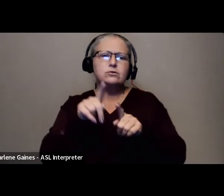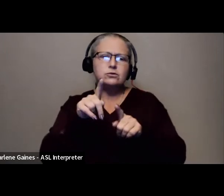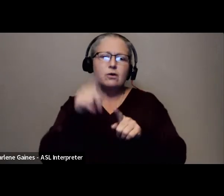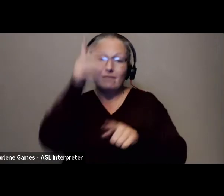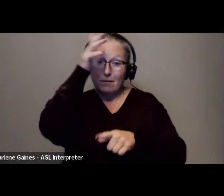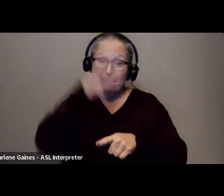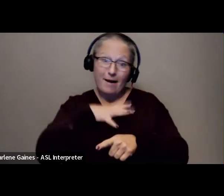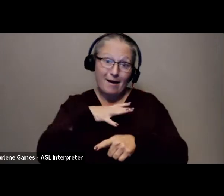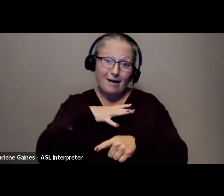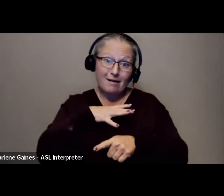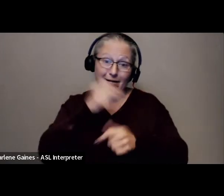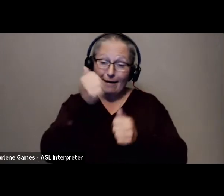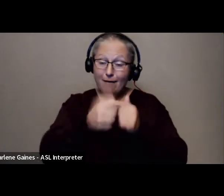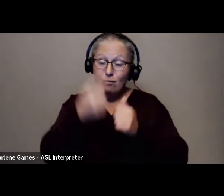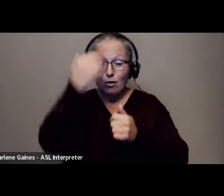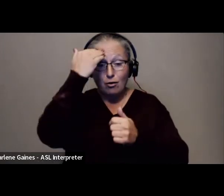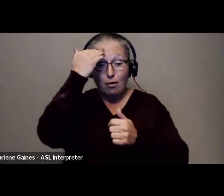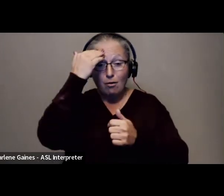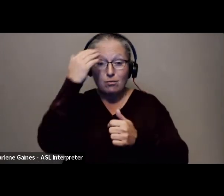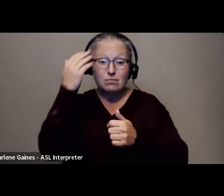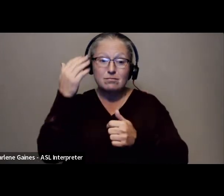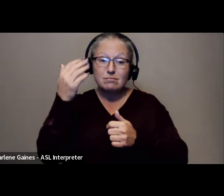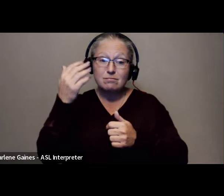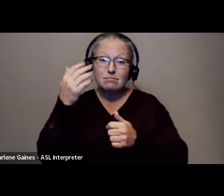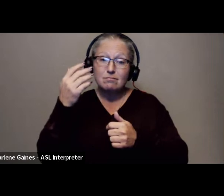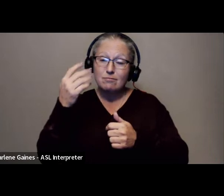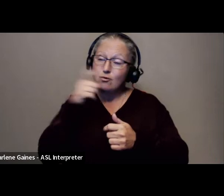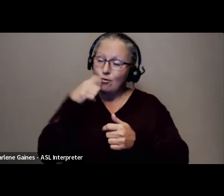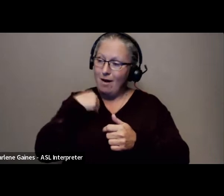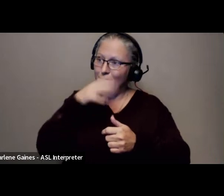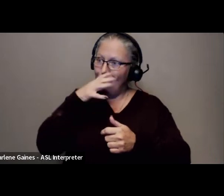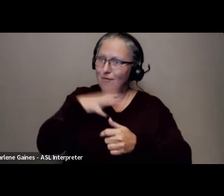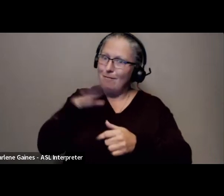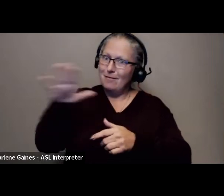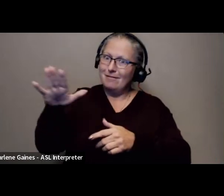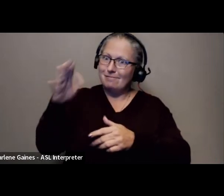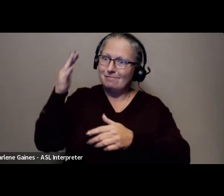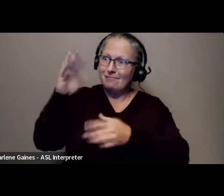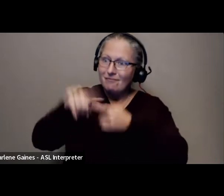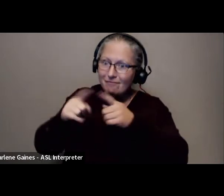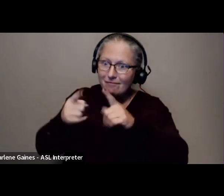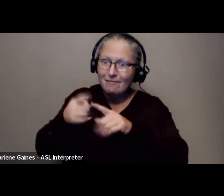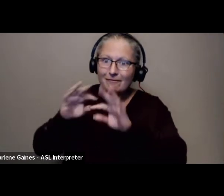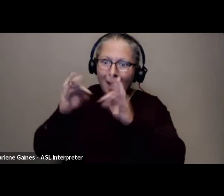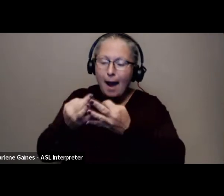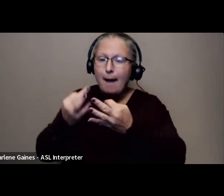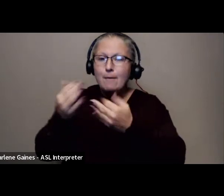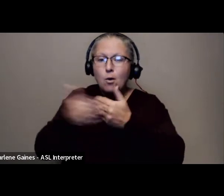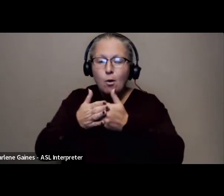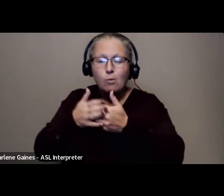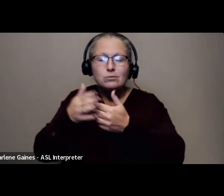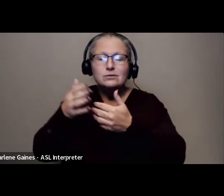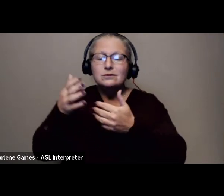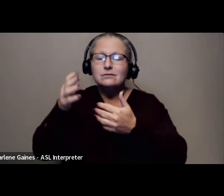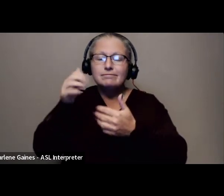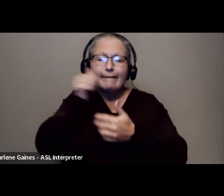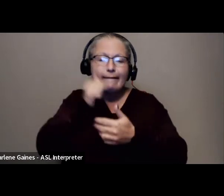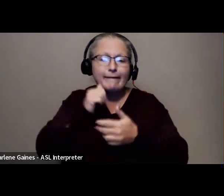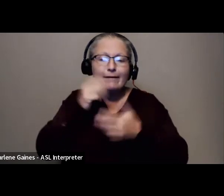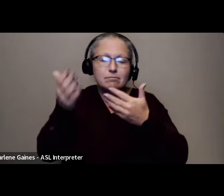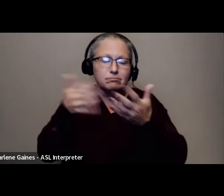the men out there, everyone knows somebody who's a female, right? Whether it's a family member, a close friend, aunt,